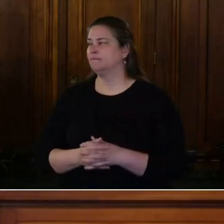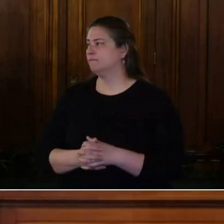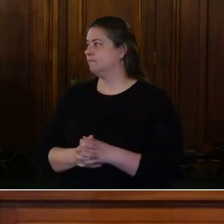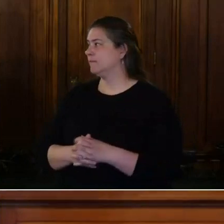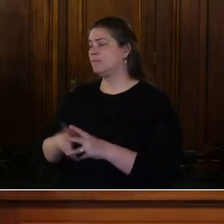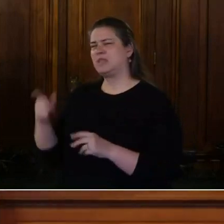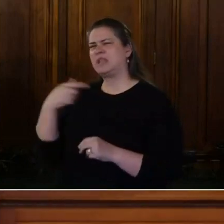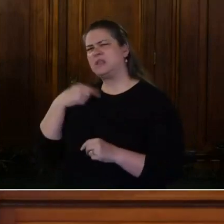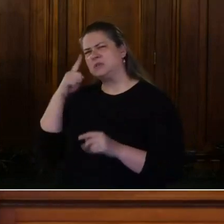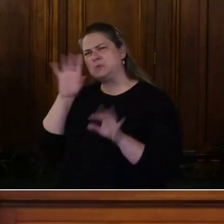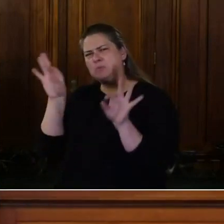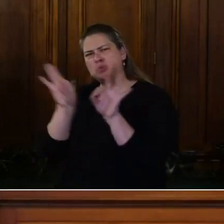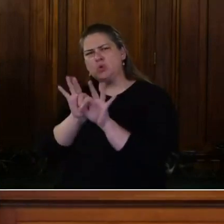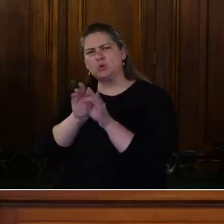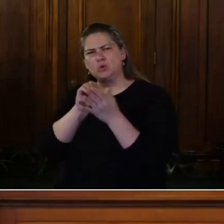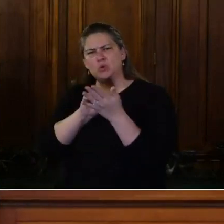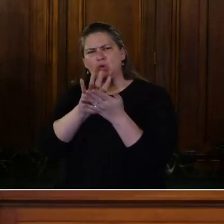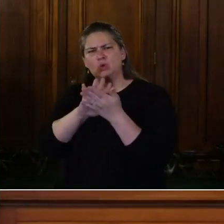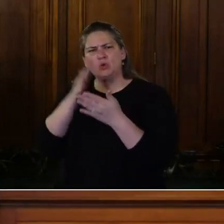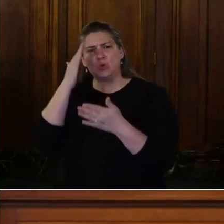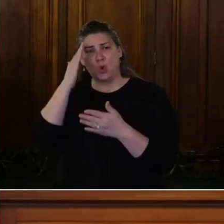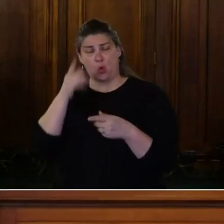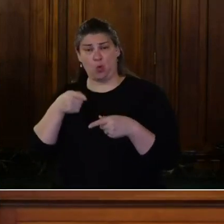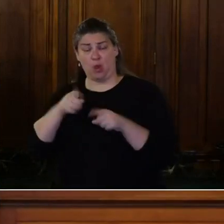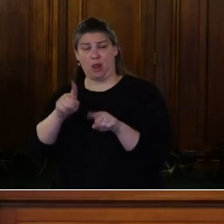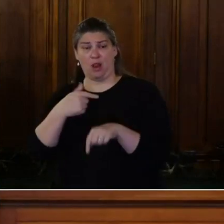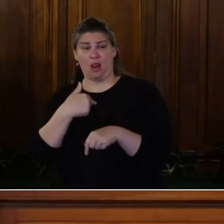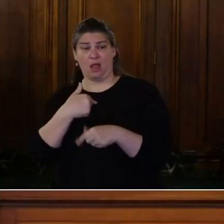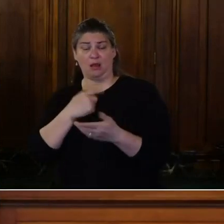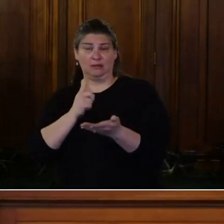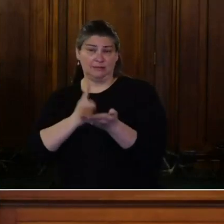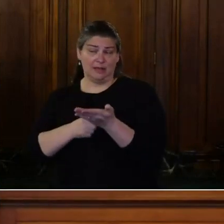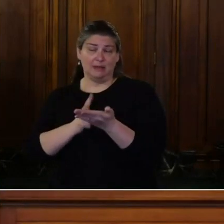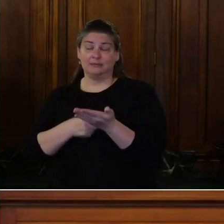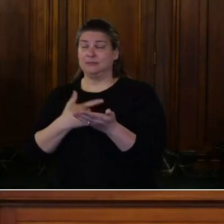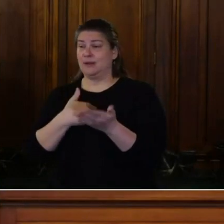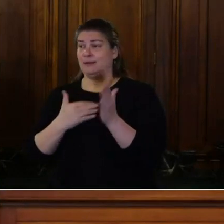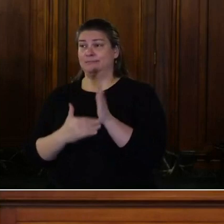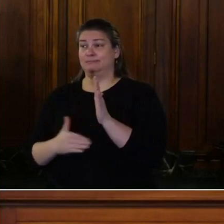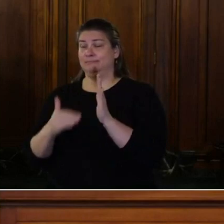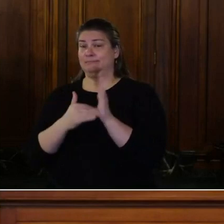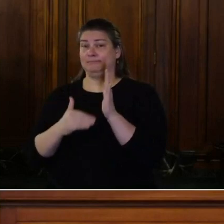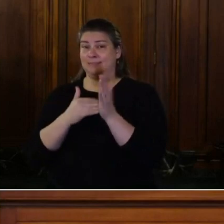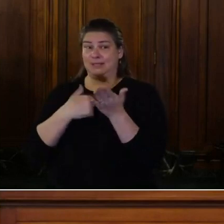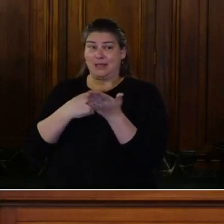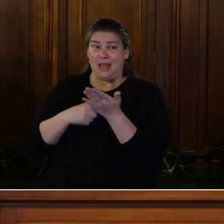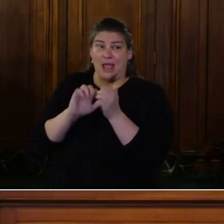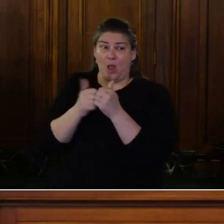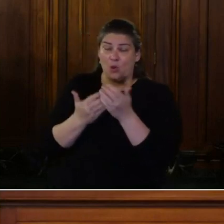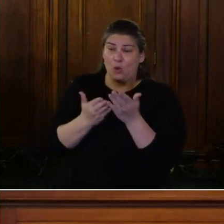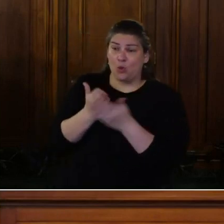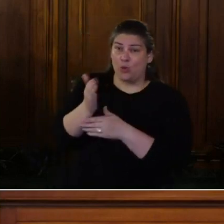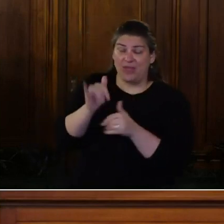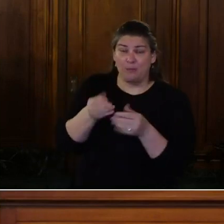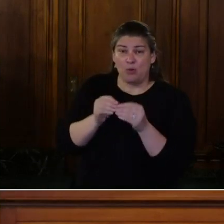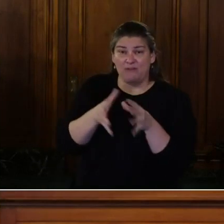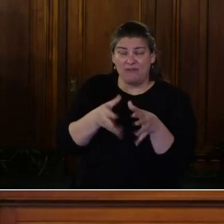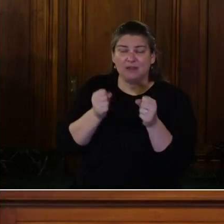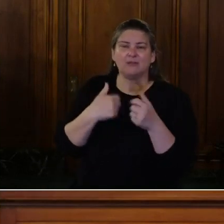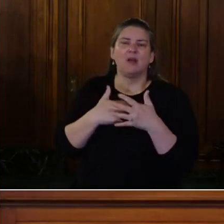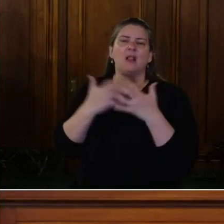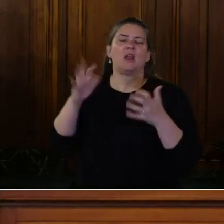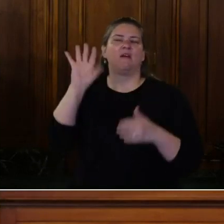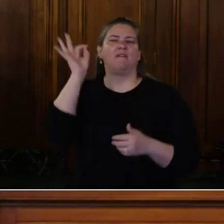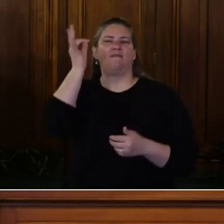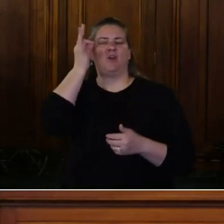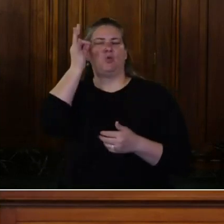And I think it's important to note, and while I have talked and repeatedly talked about how we need to get through these faster, that there's a lot of federal